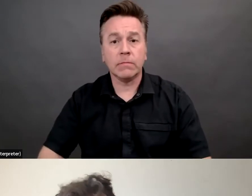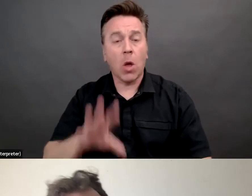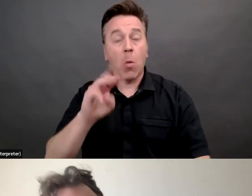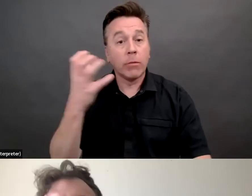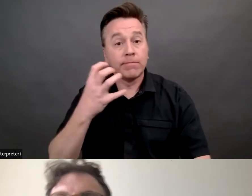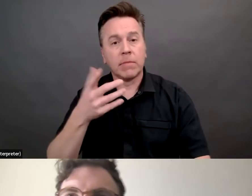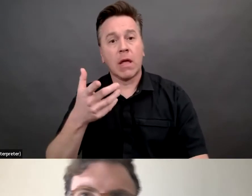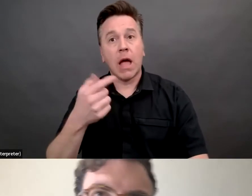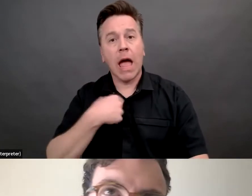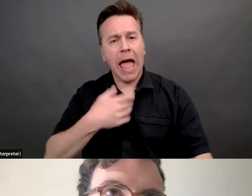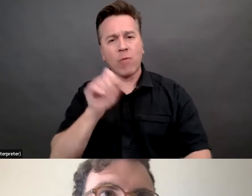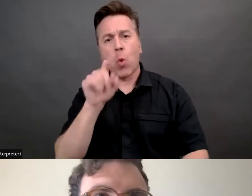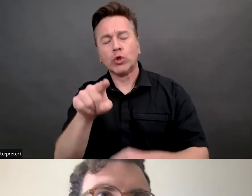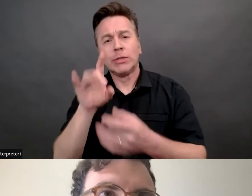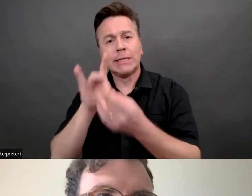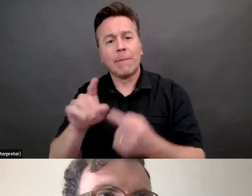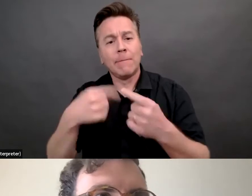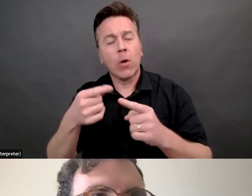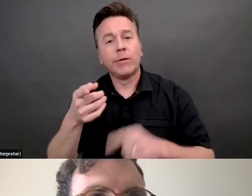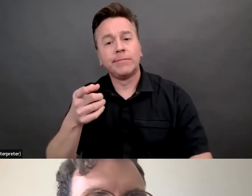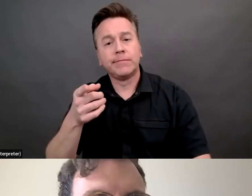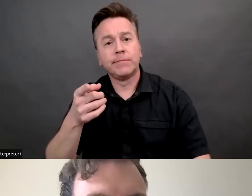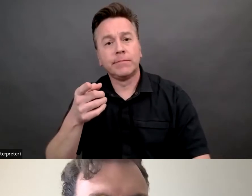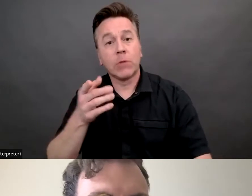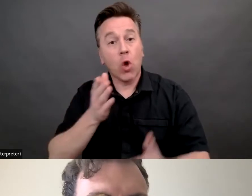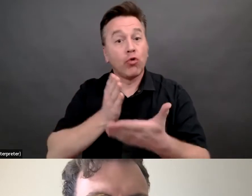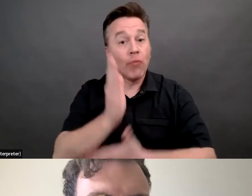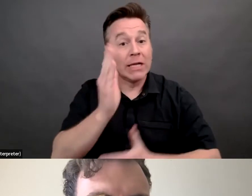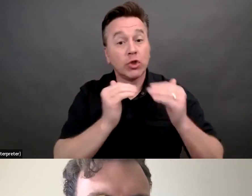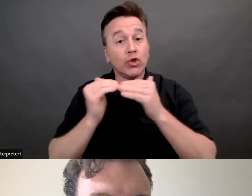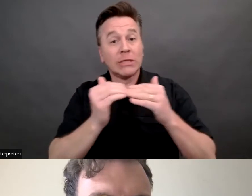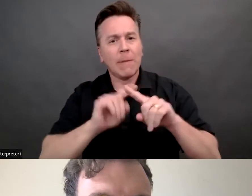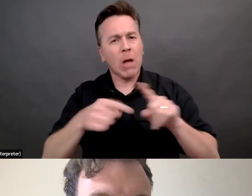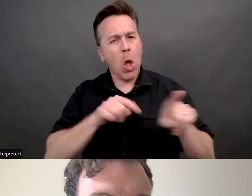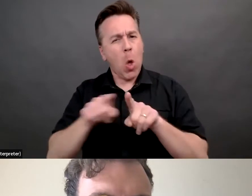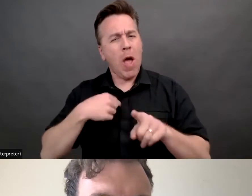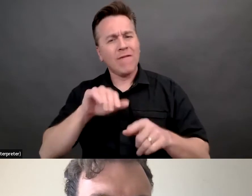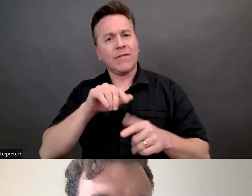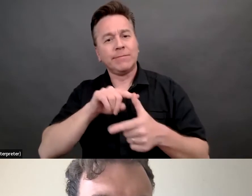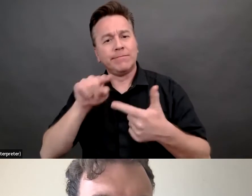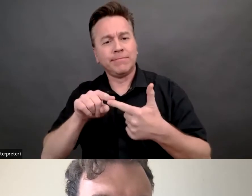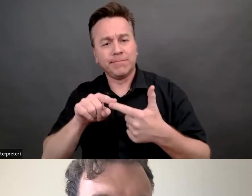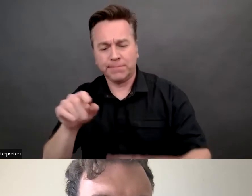Man, well, I had a question about, rights and justice, but I also have a quote